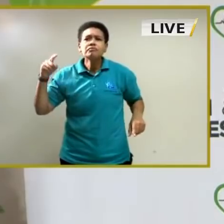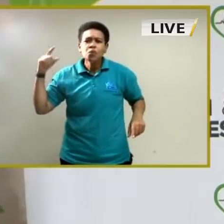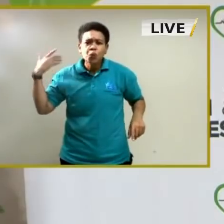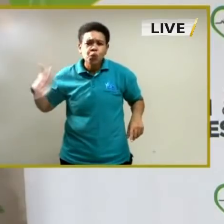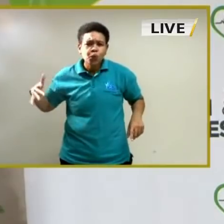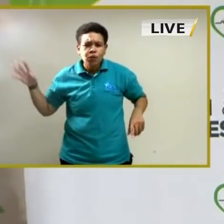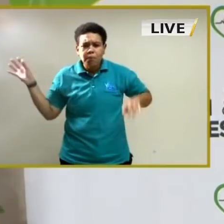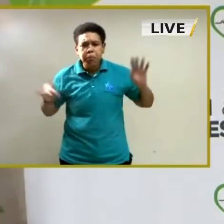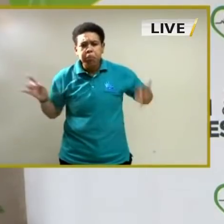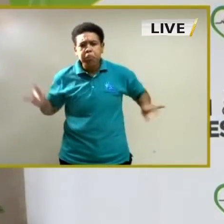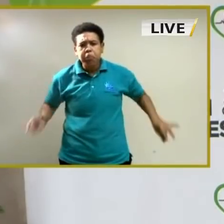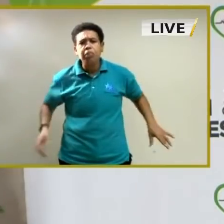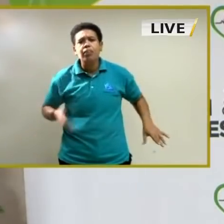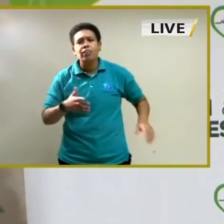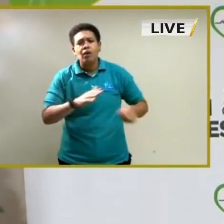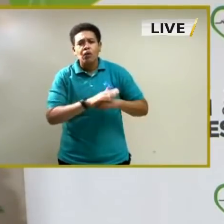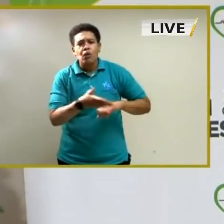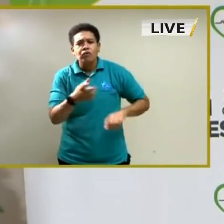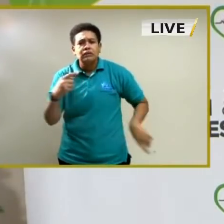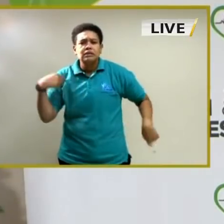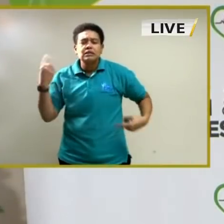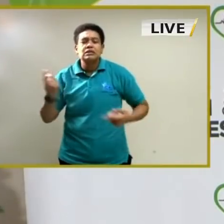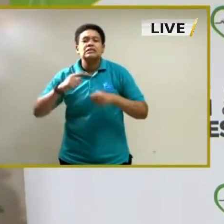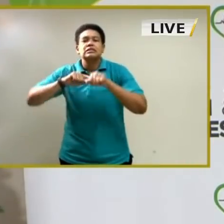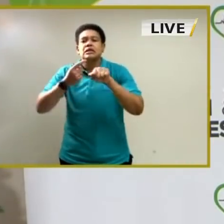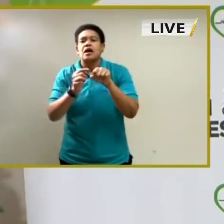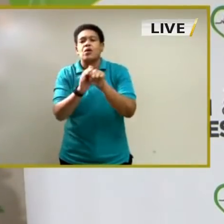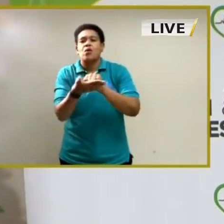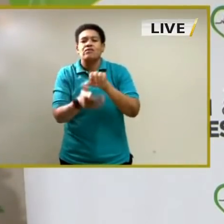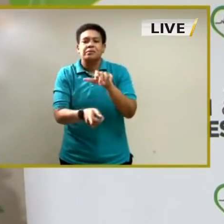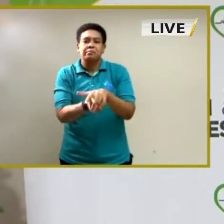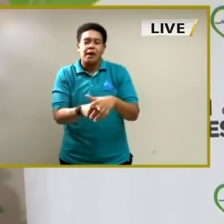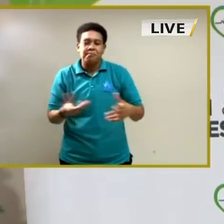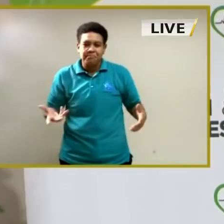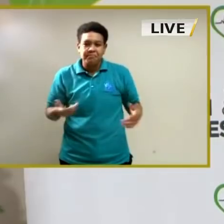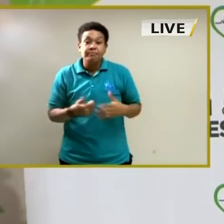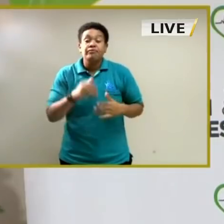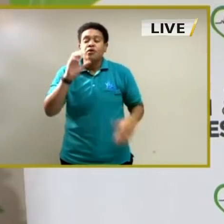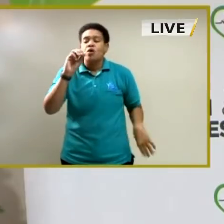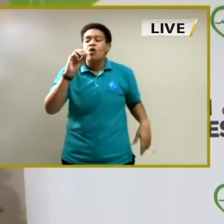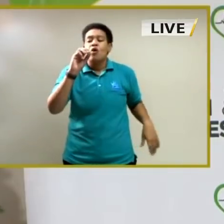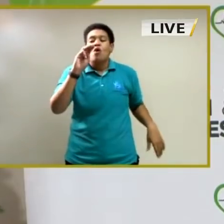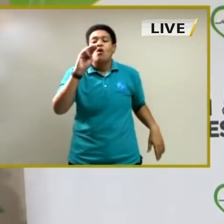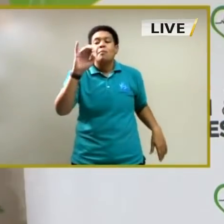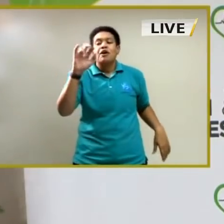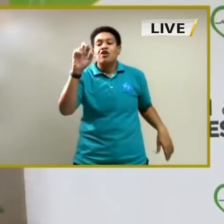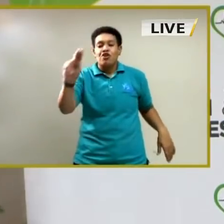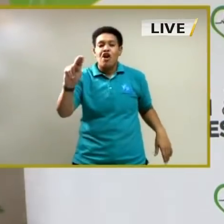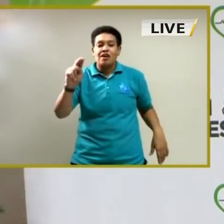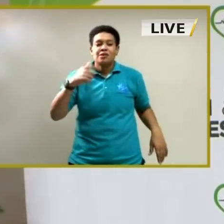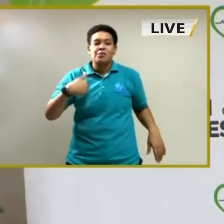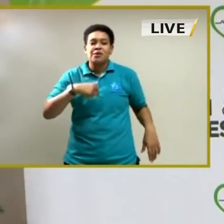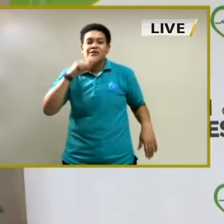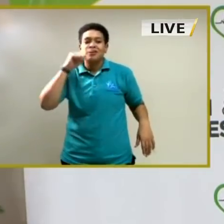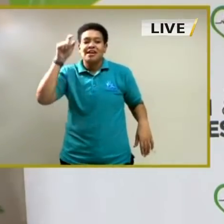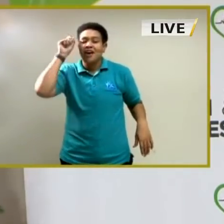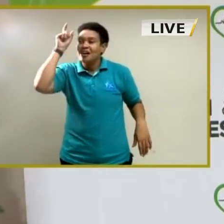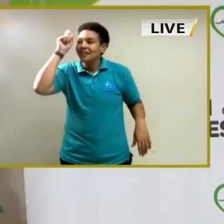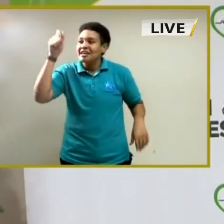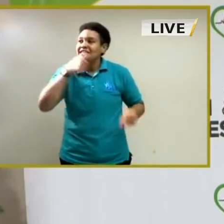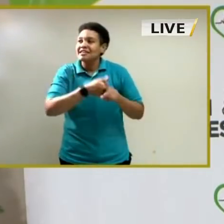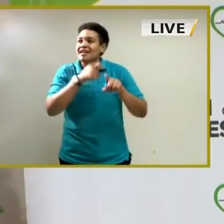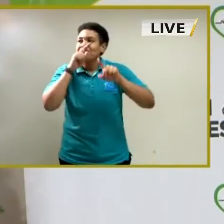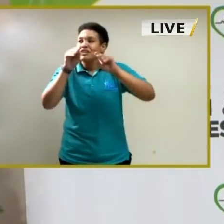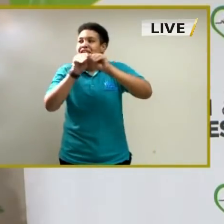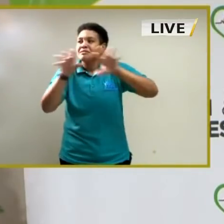country since the start of the pandemic. Omicron, as we understand it, is spread